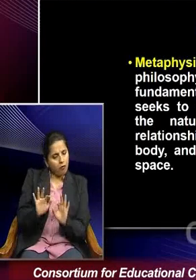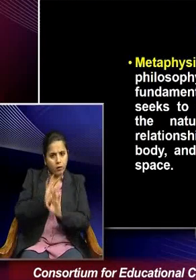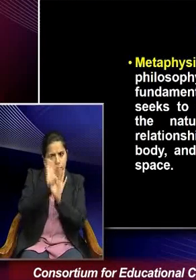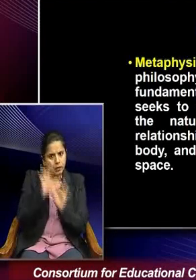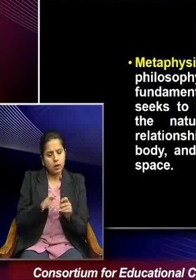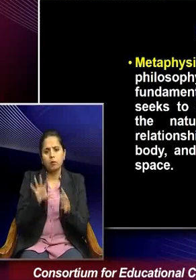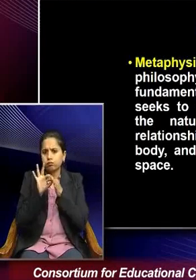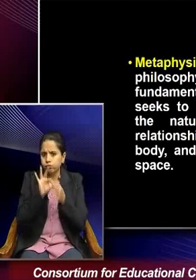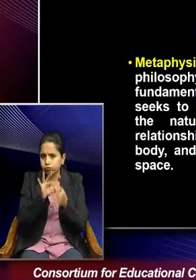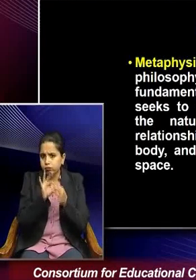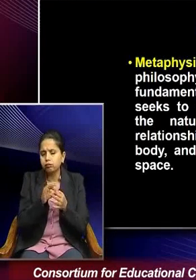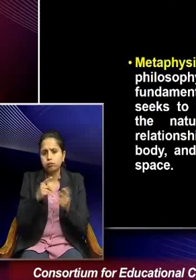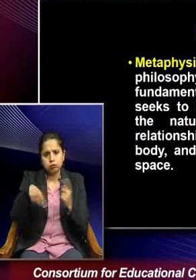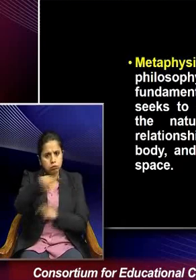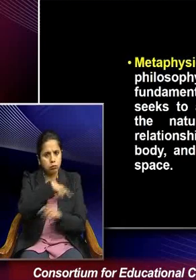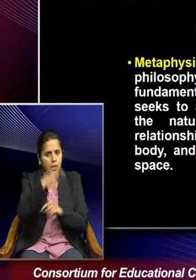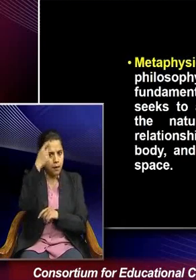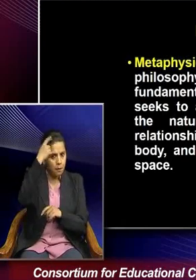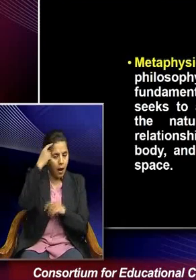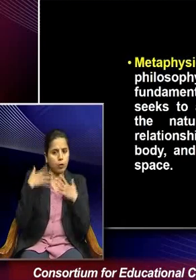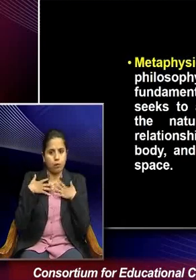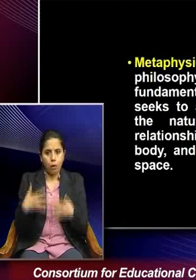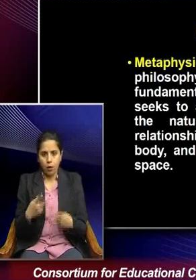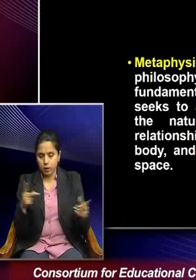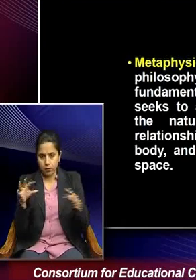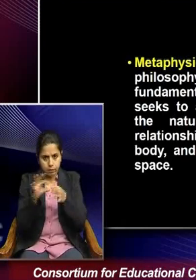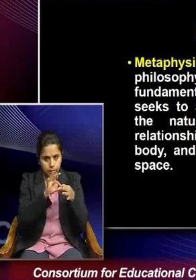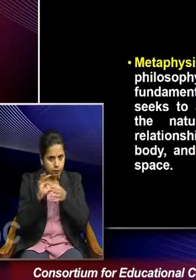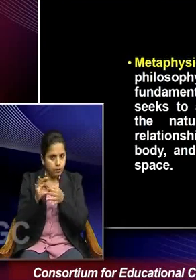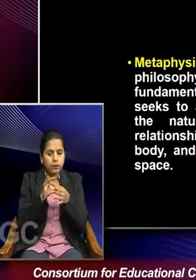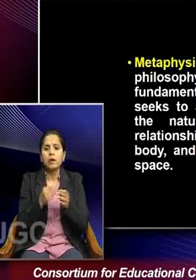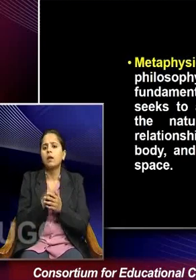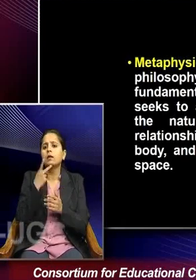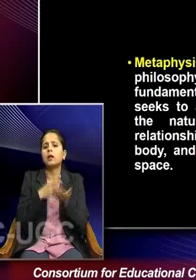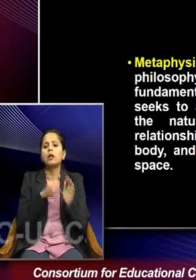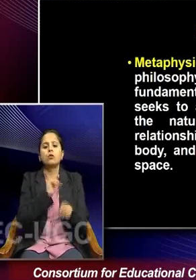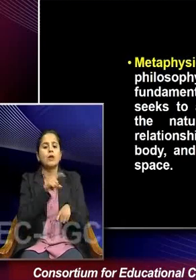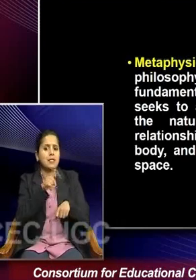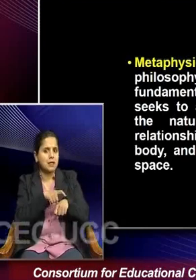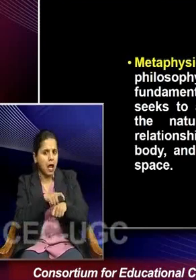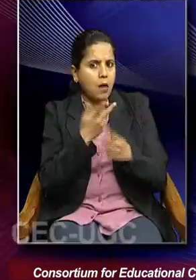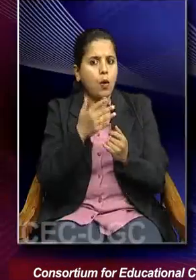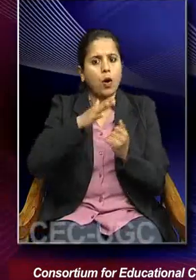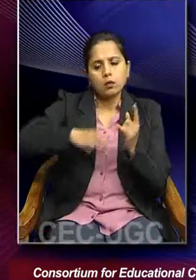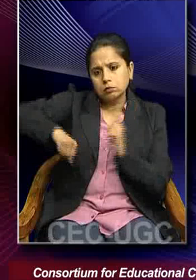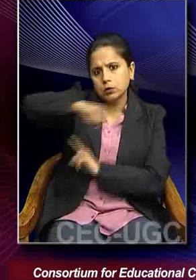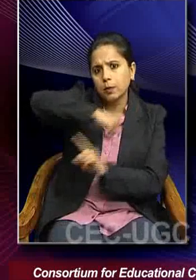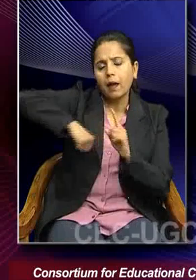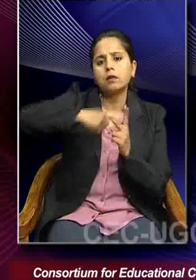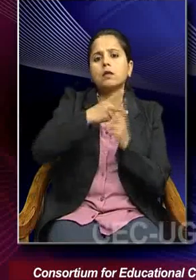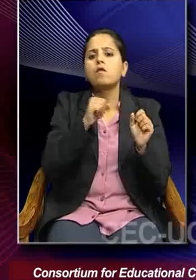the relationship between mind and the body, the nature of time and space.